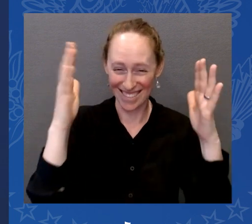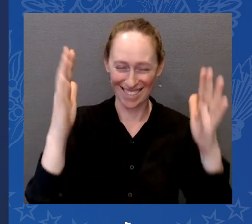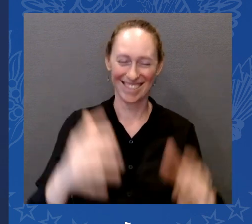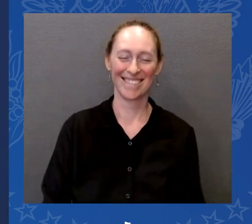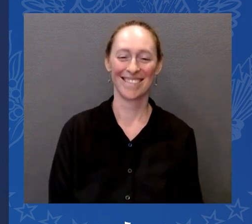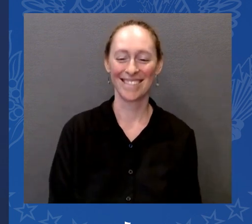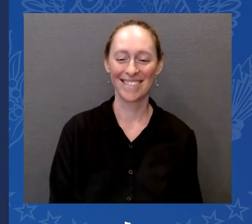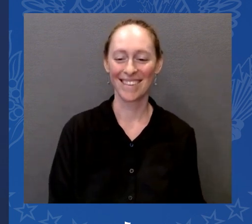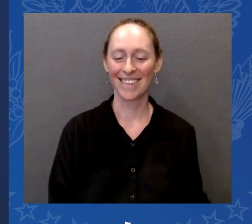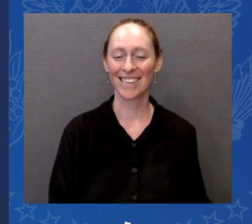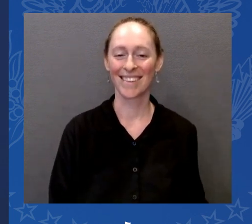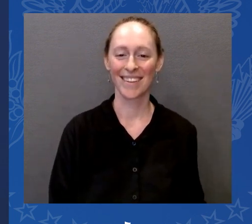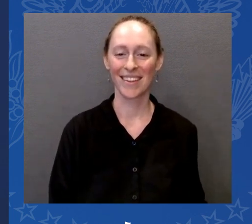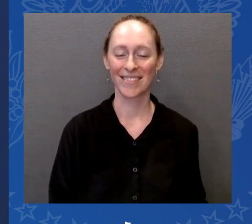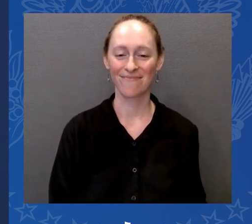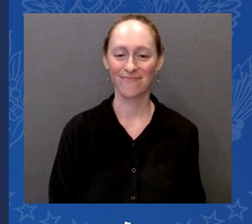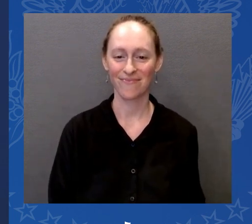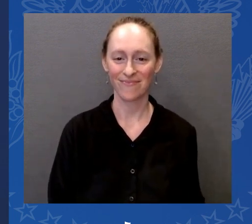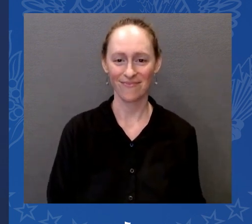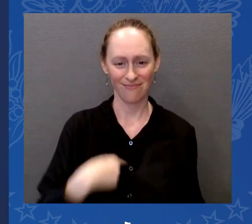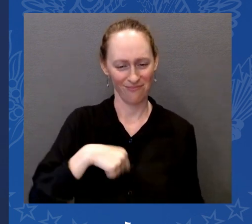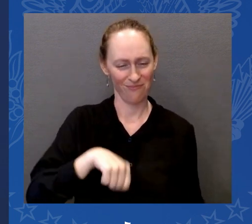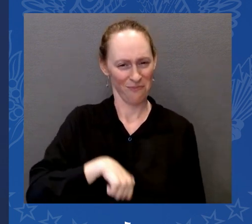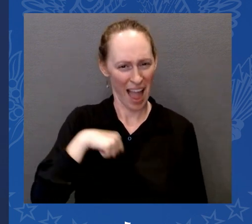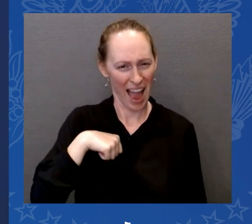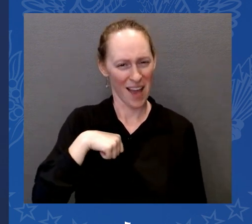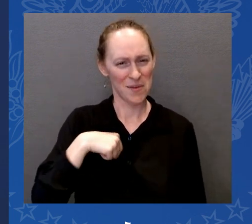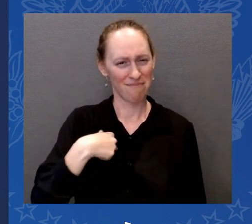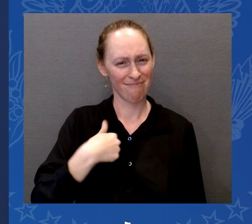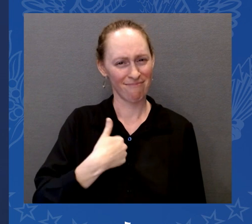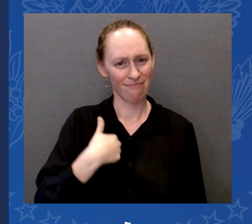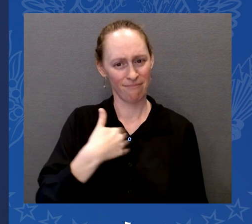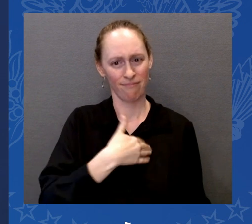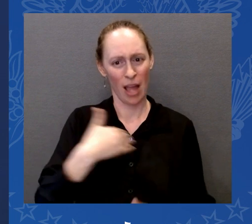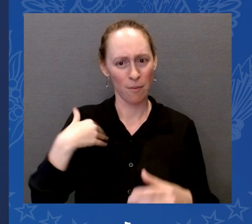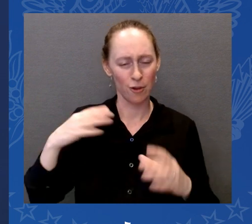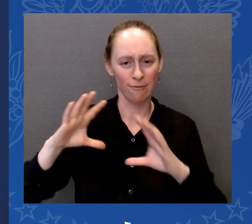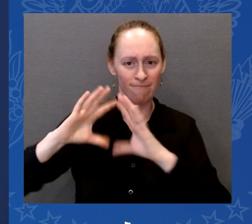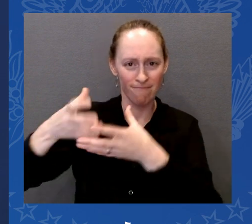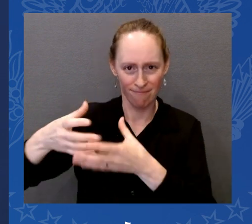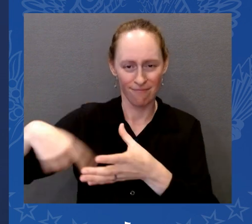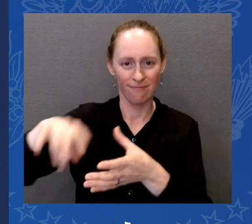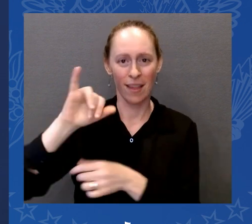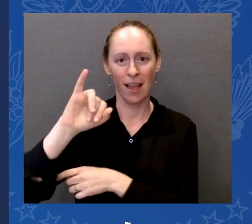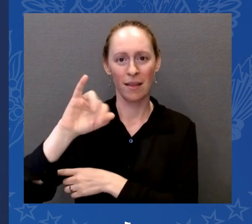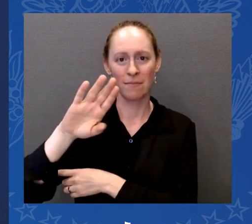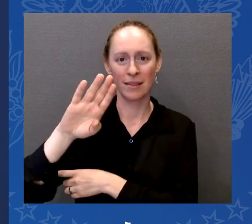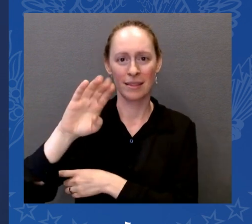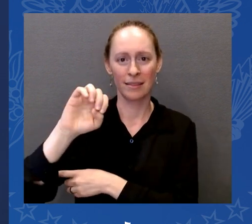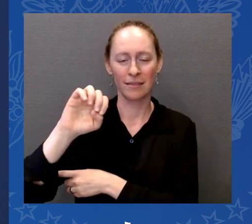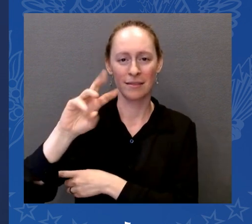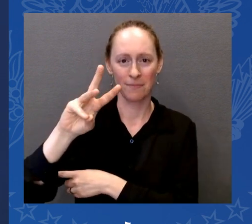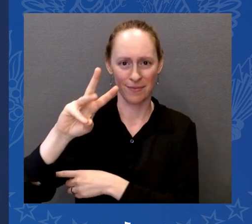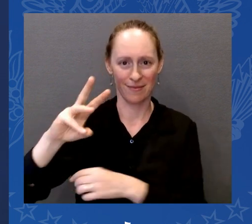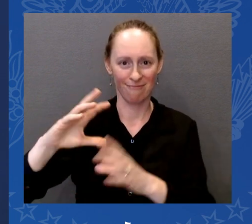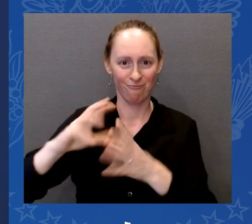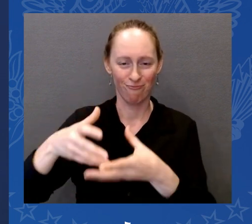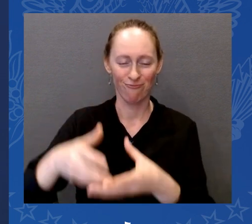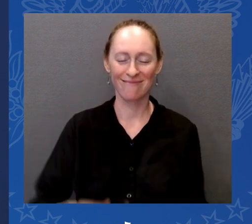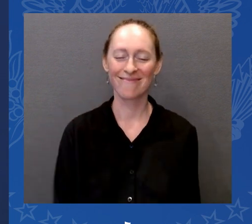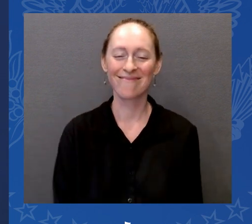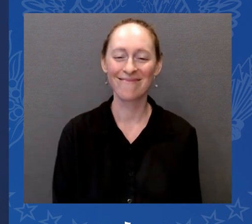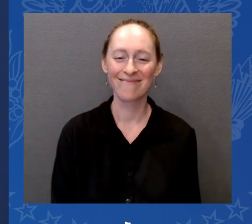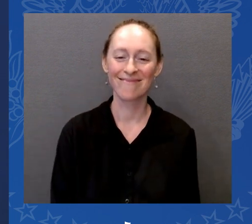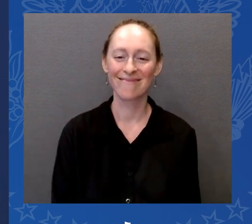And I am a proud member of the International Brotherhood of Electrical Workers, Local 43 here in Syracuse, New